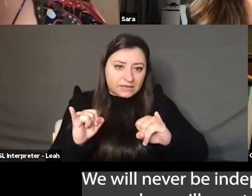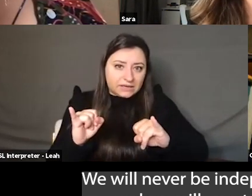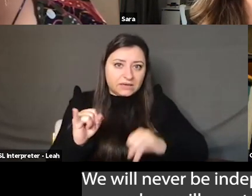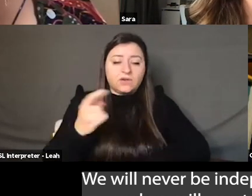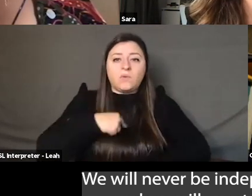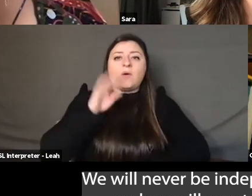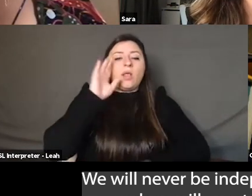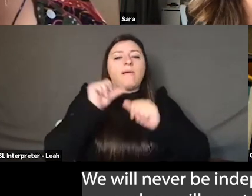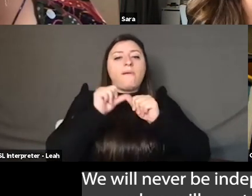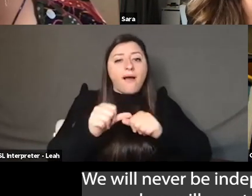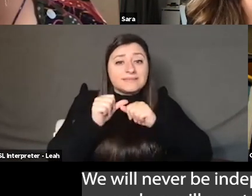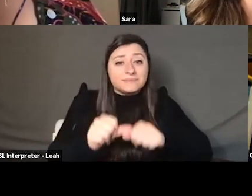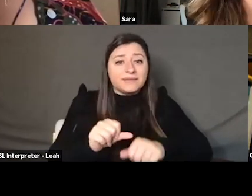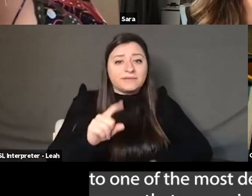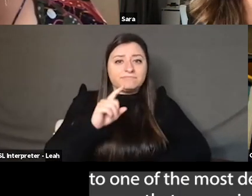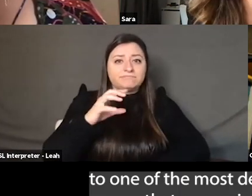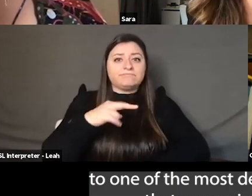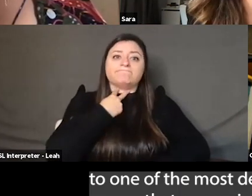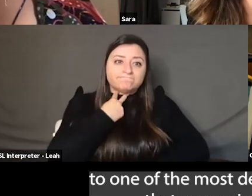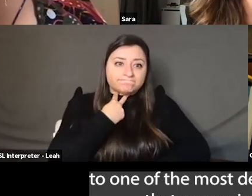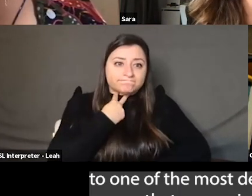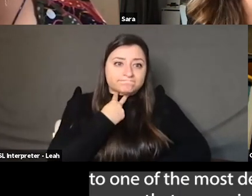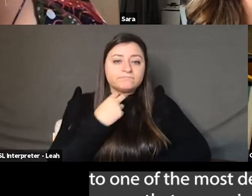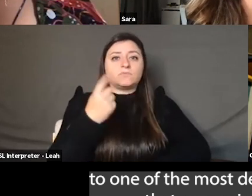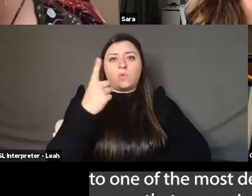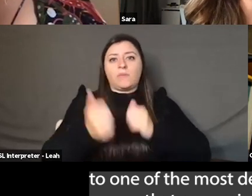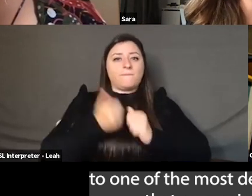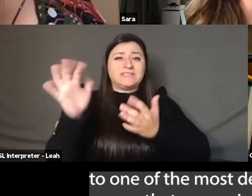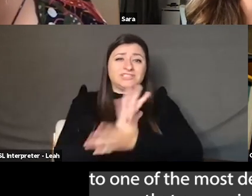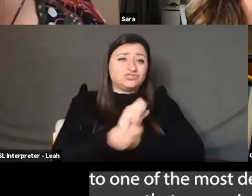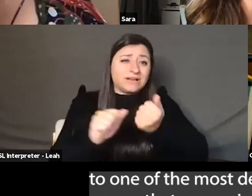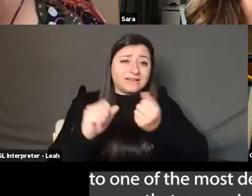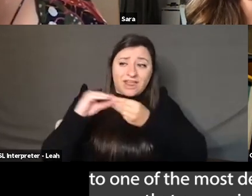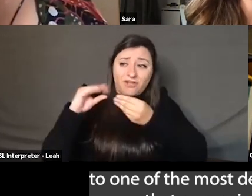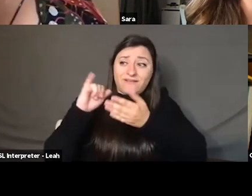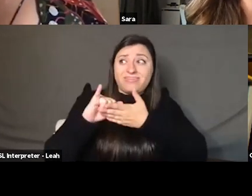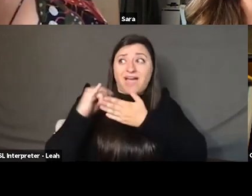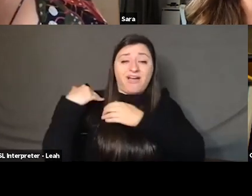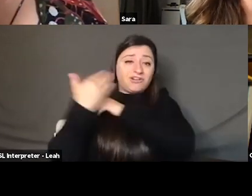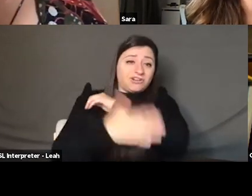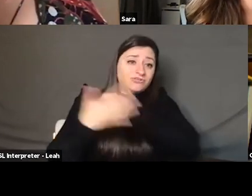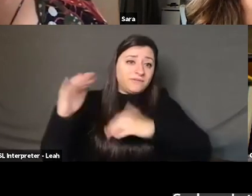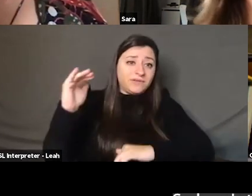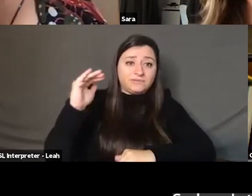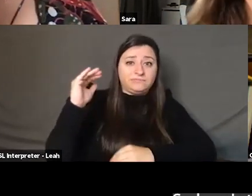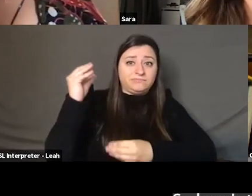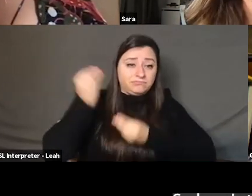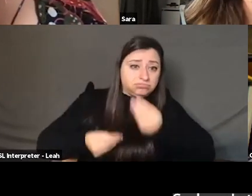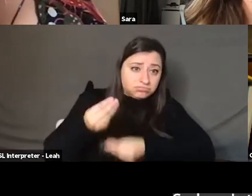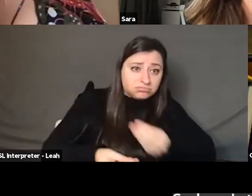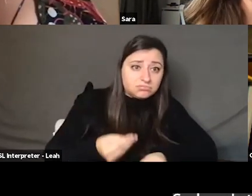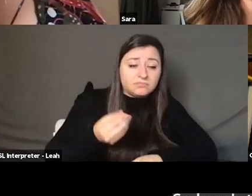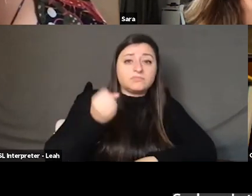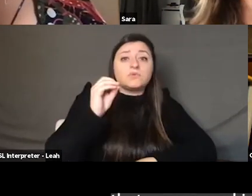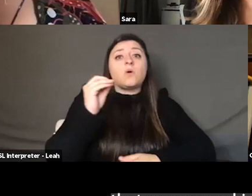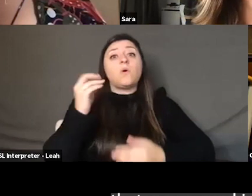we will constantly be hostages to one of the most destructive narratives that our region has known. So here's to